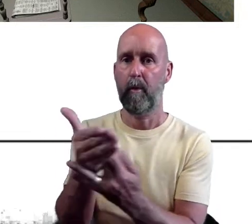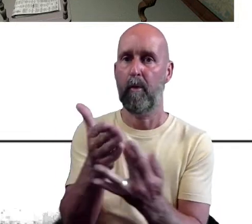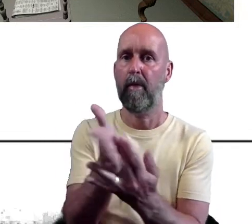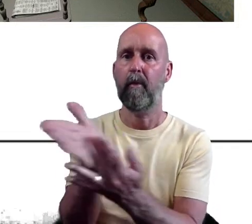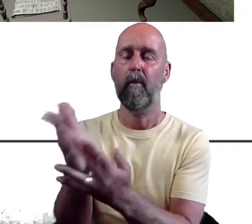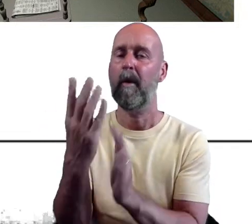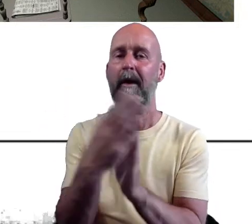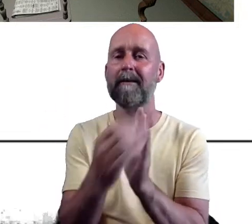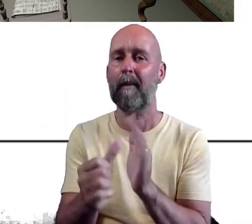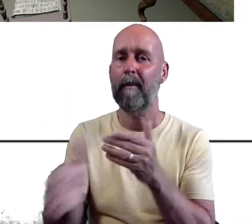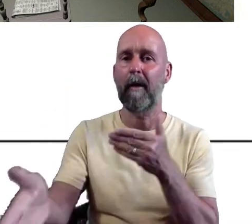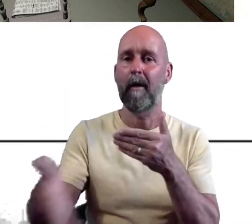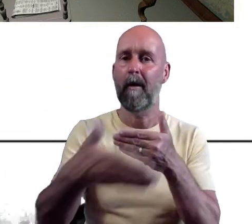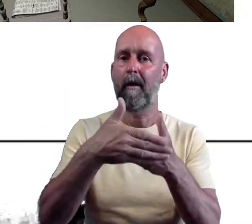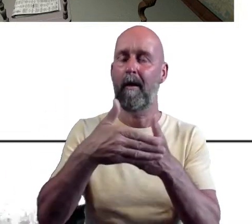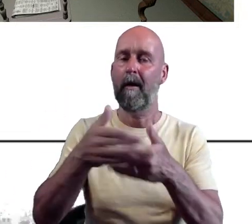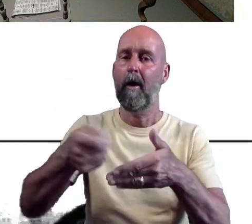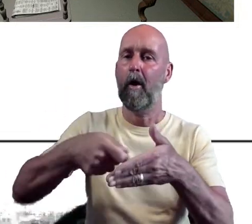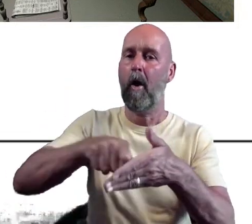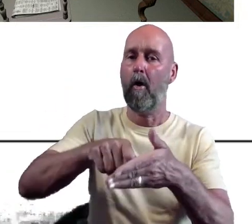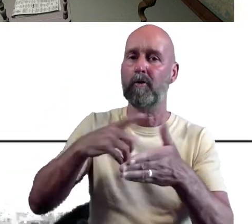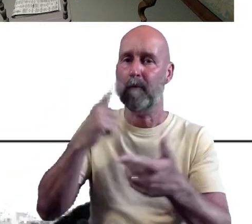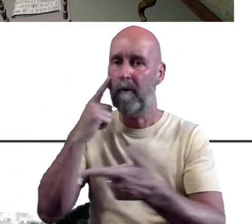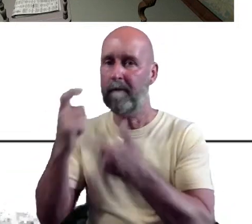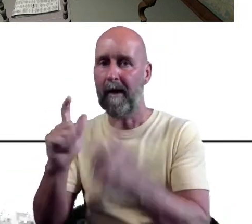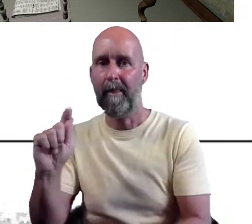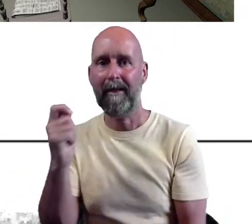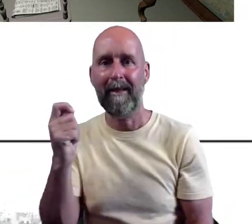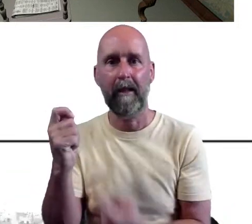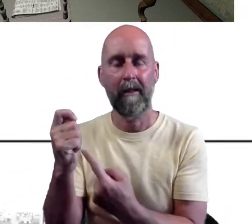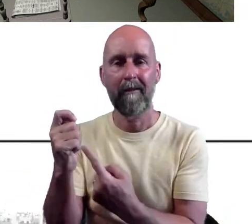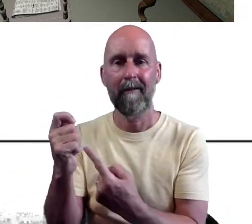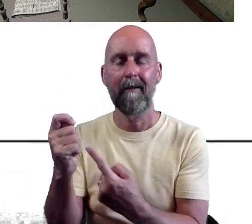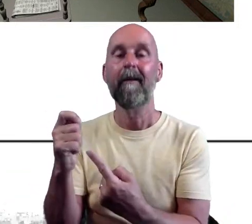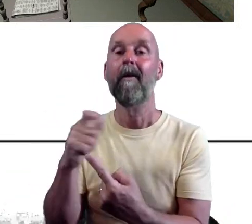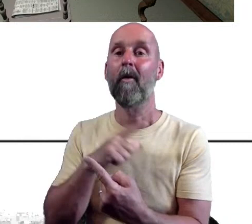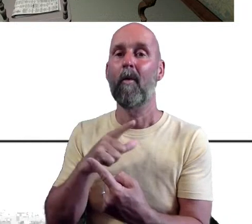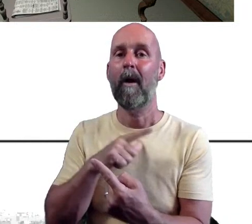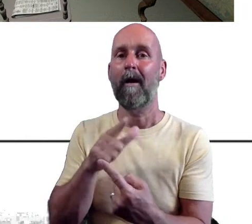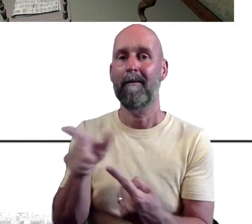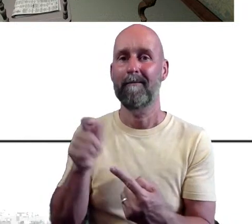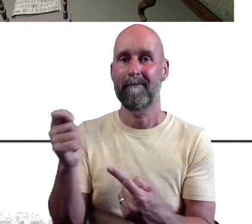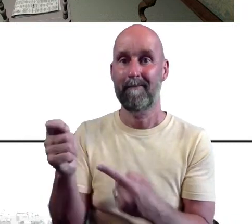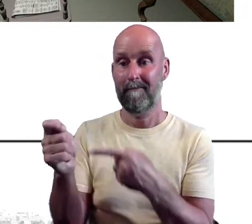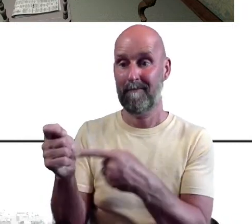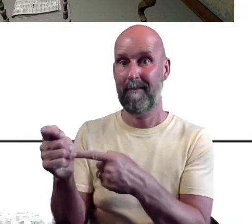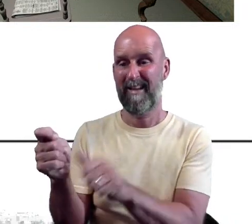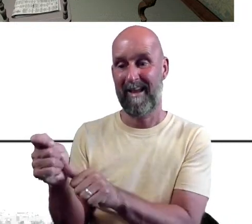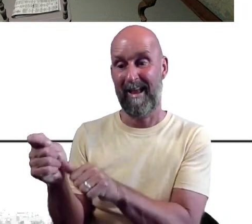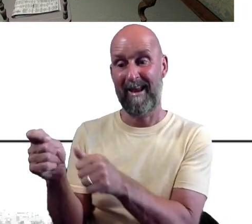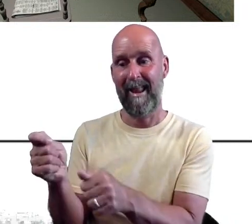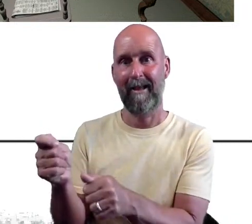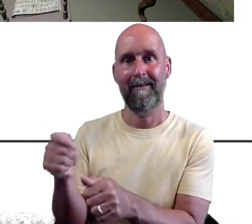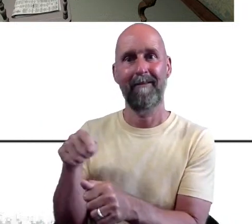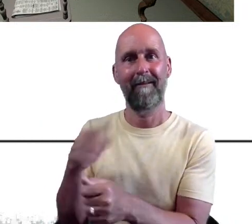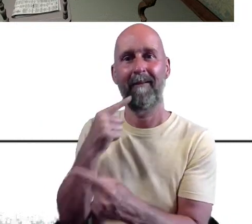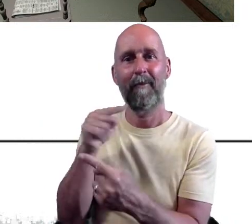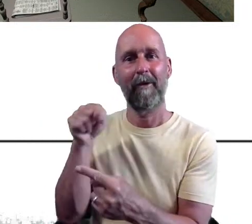locked door and you need a key to get through it, you'll put the most important narrative content next to that key, because you know that everyone has to interact